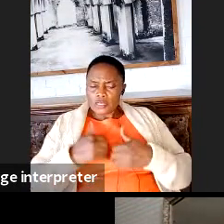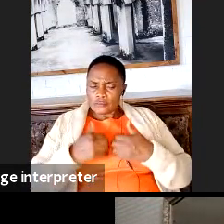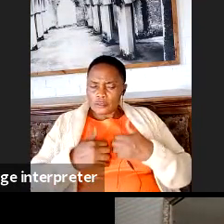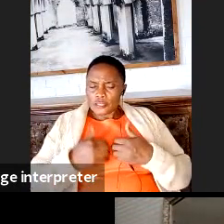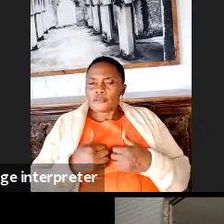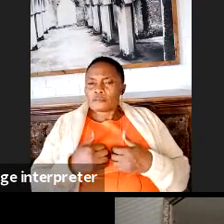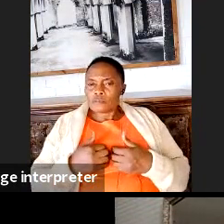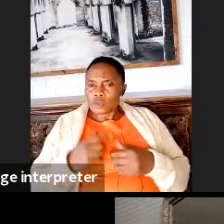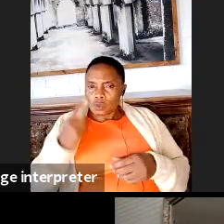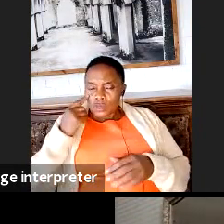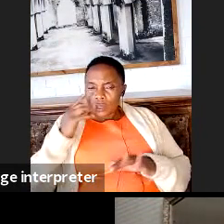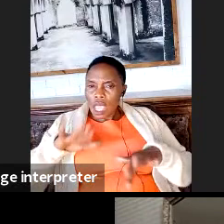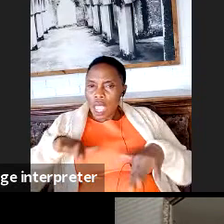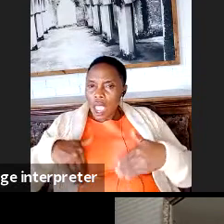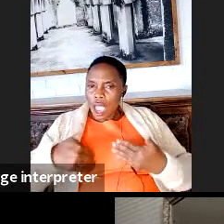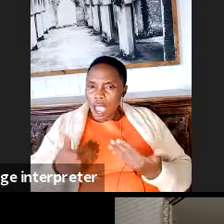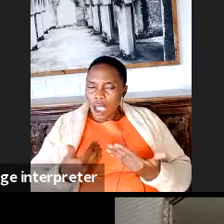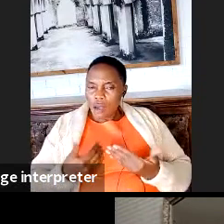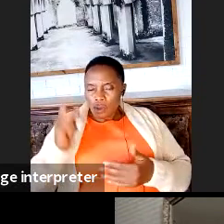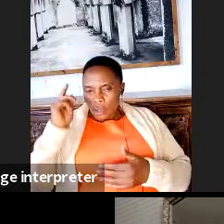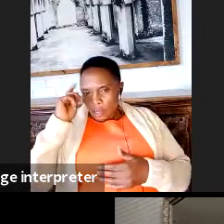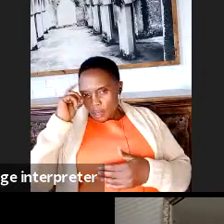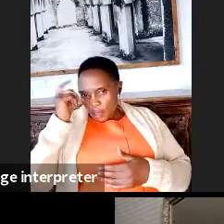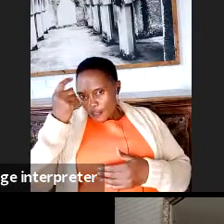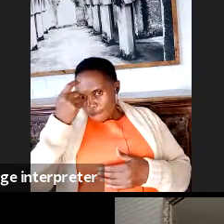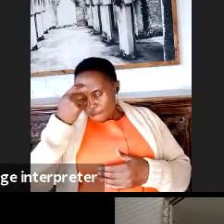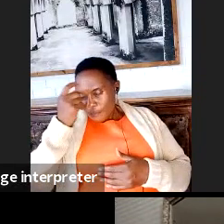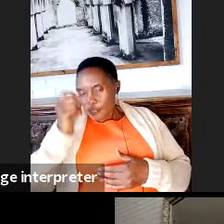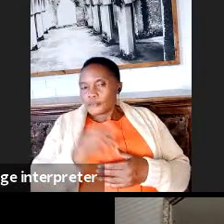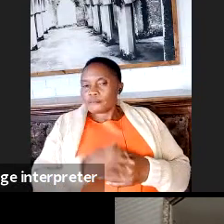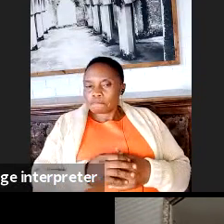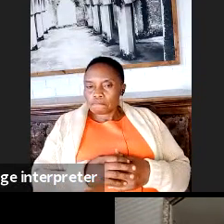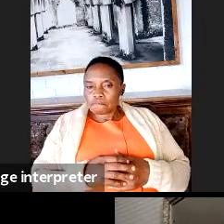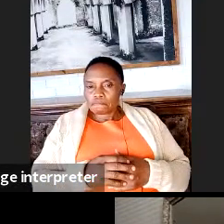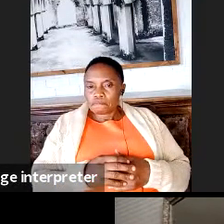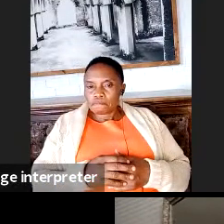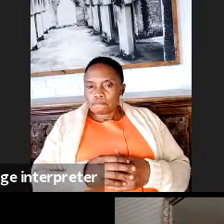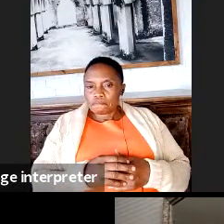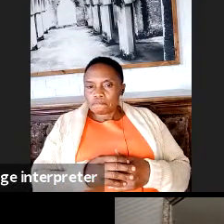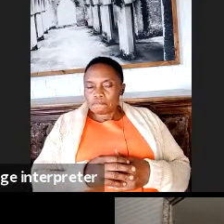how receptive they've been to these recommendations.